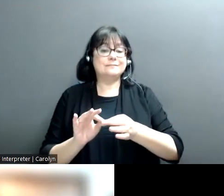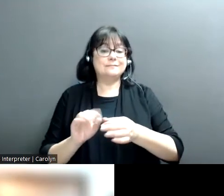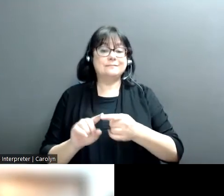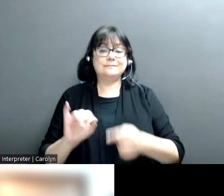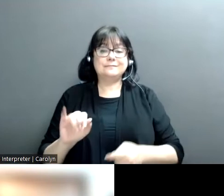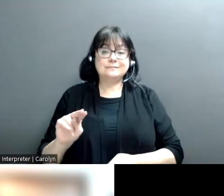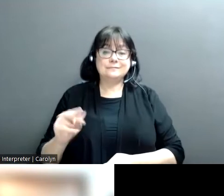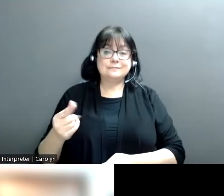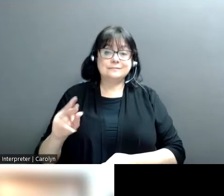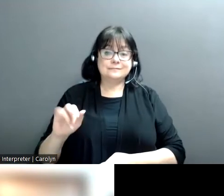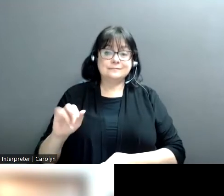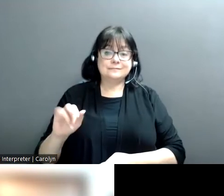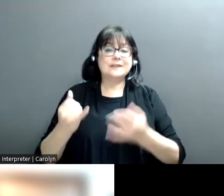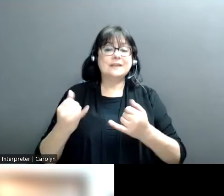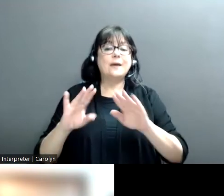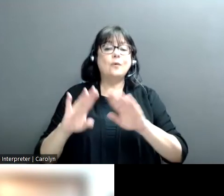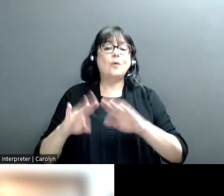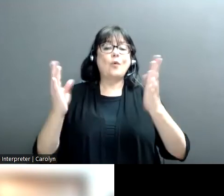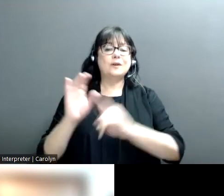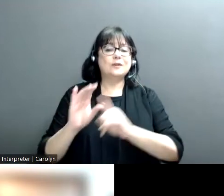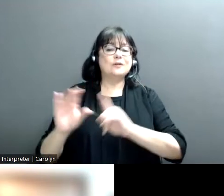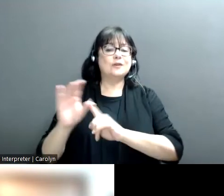of inclusion and support.